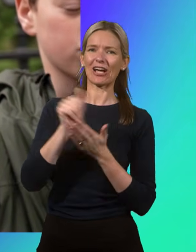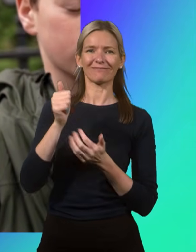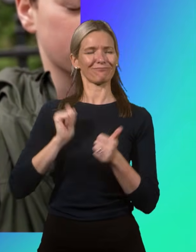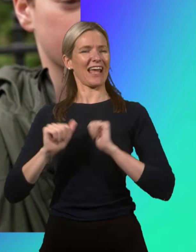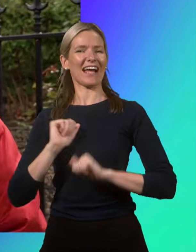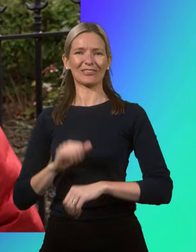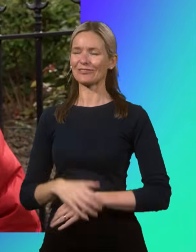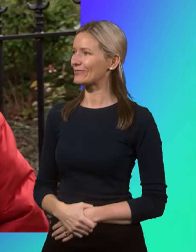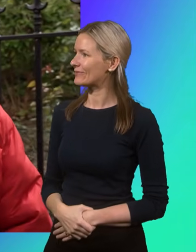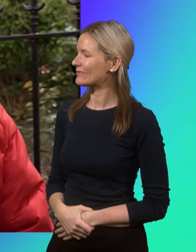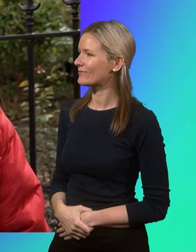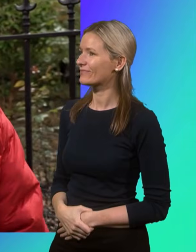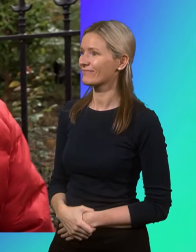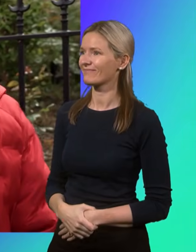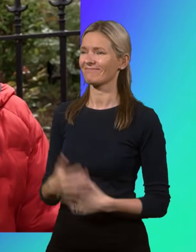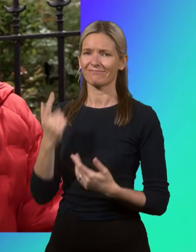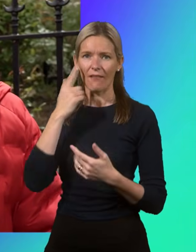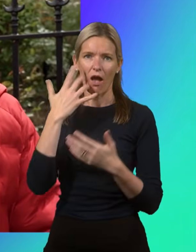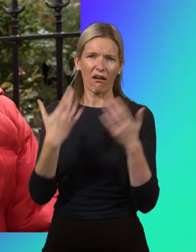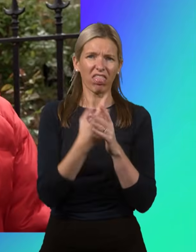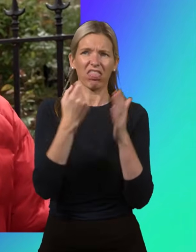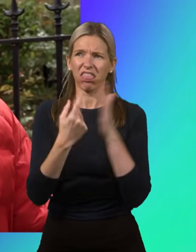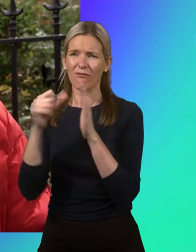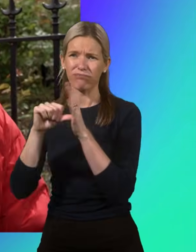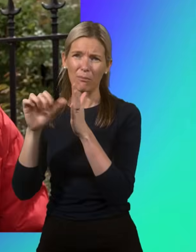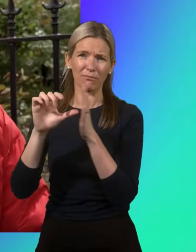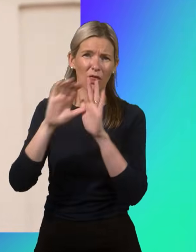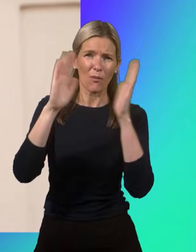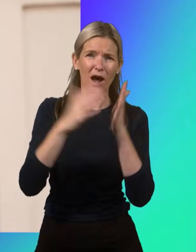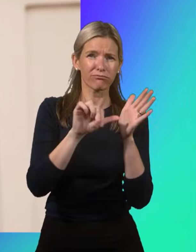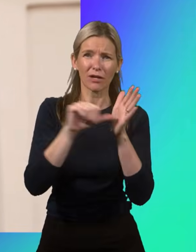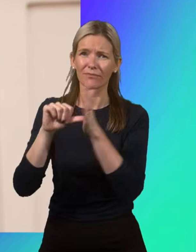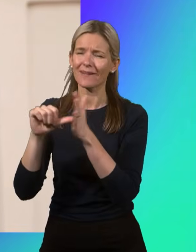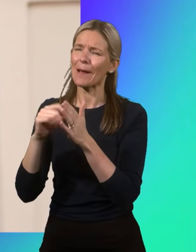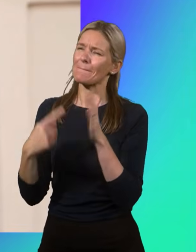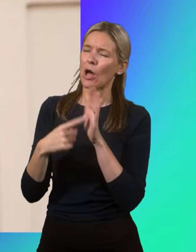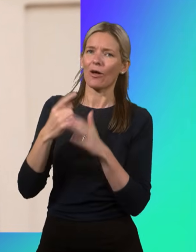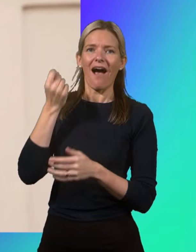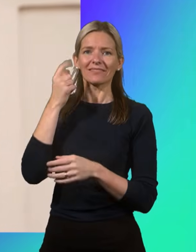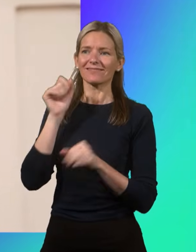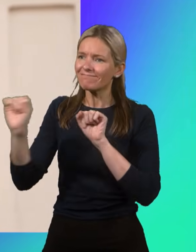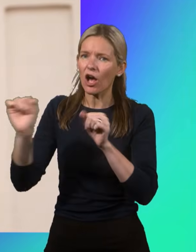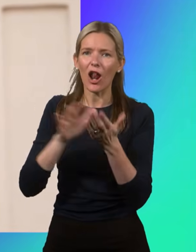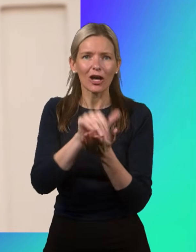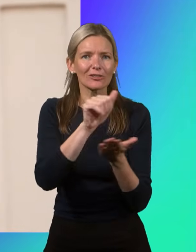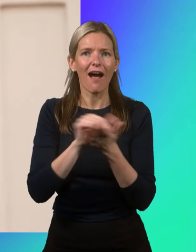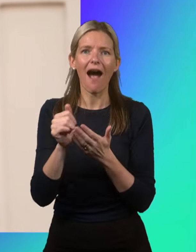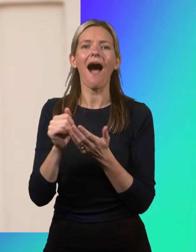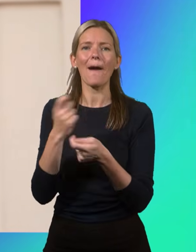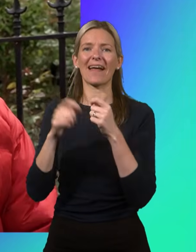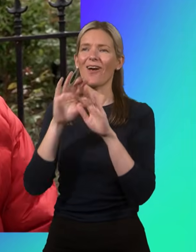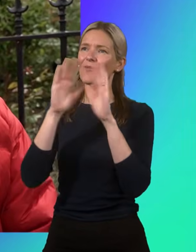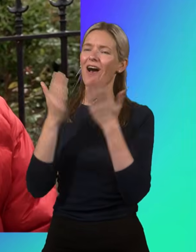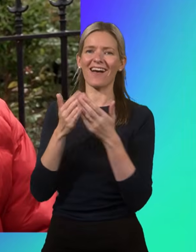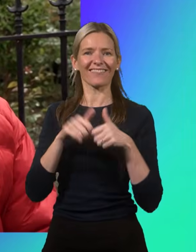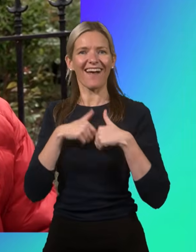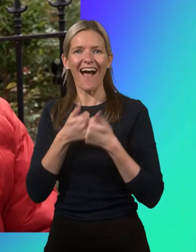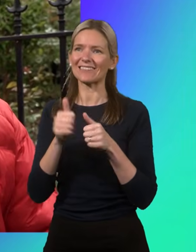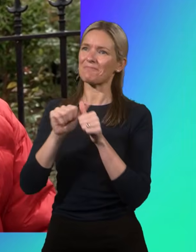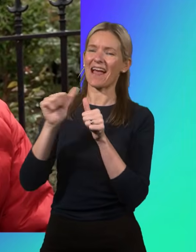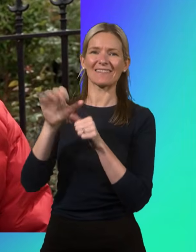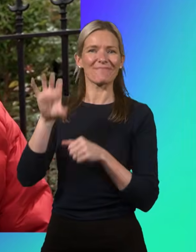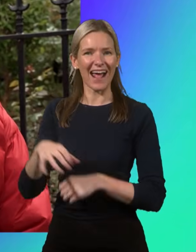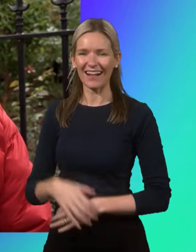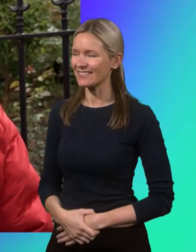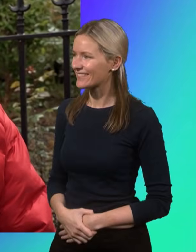Jewish culture. Well, there's a lot going on in the world right now, so if we all understood each other's culture, it would make